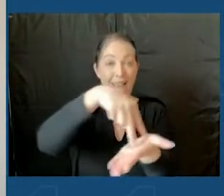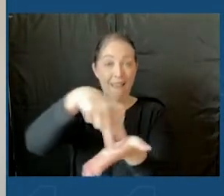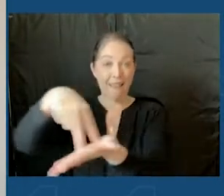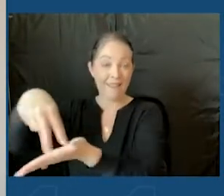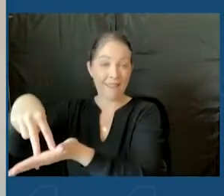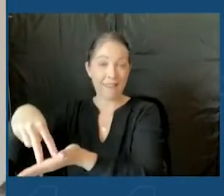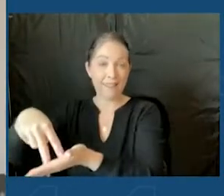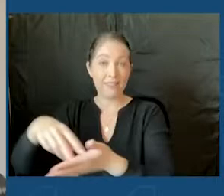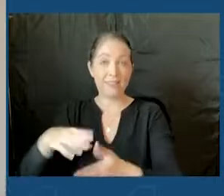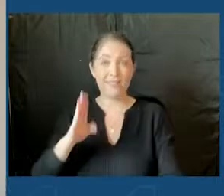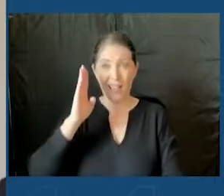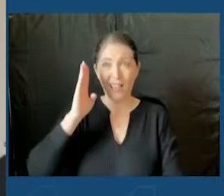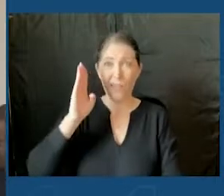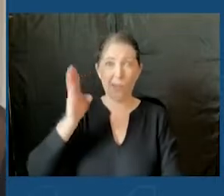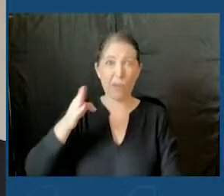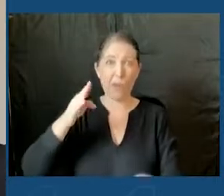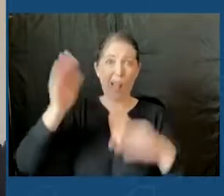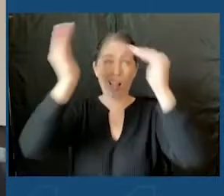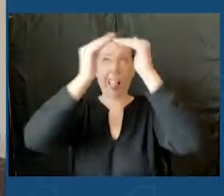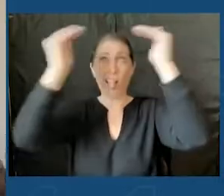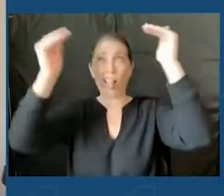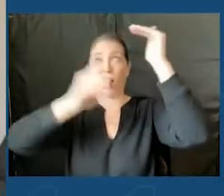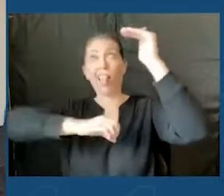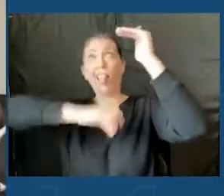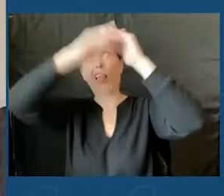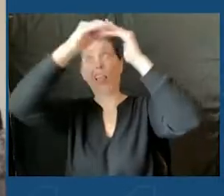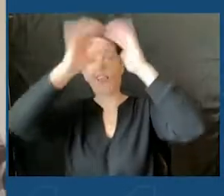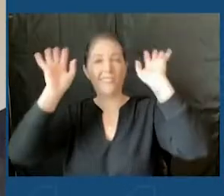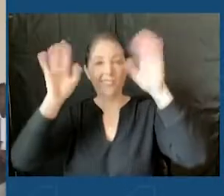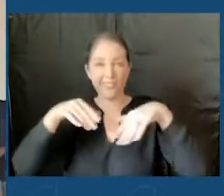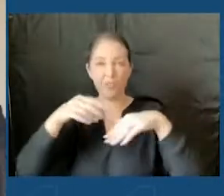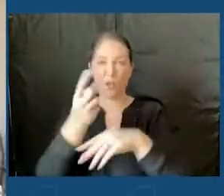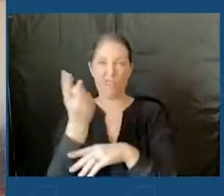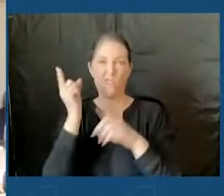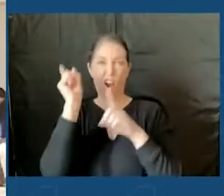the ceiling. But I guess, I don't want you at the edge either.